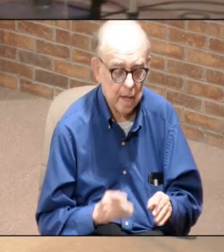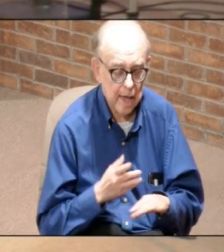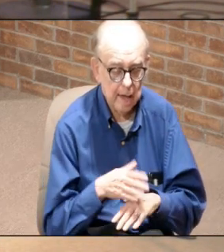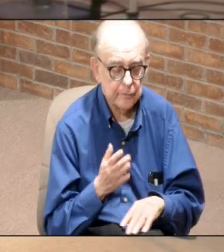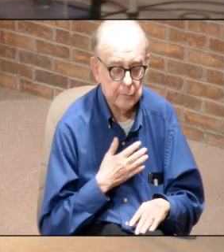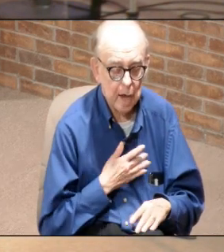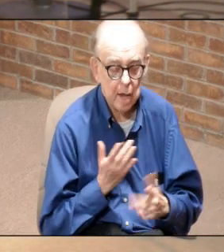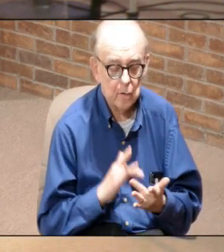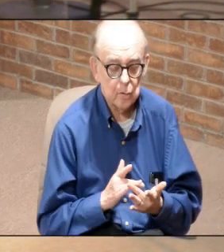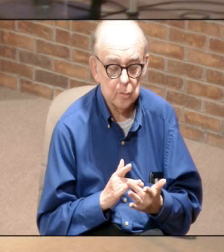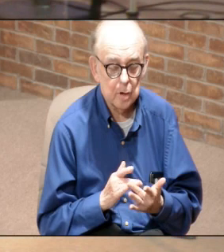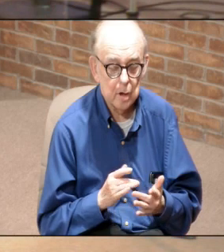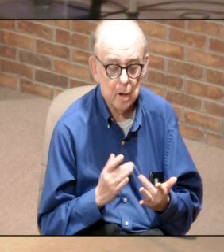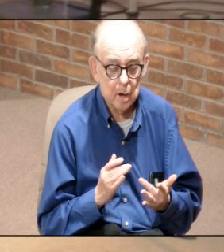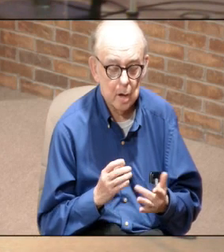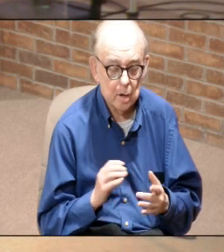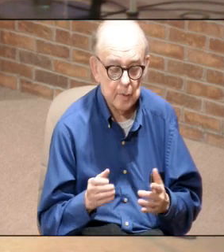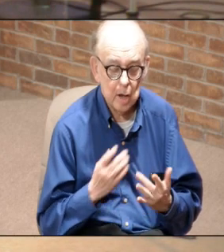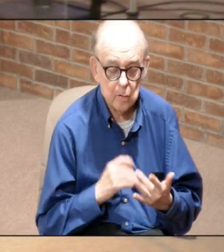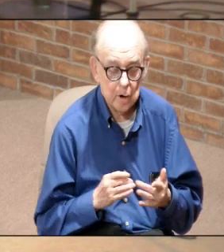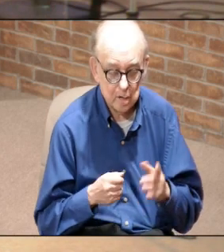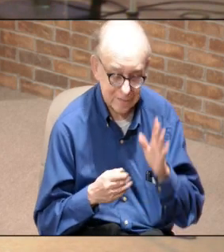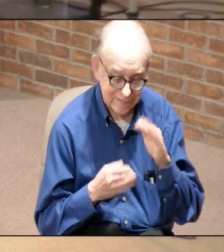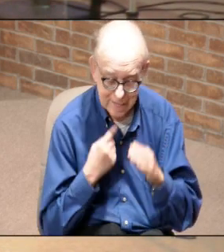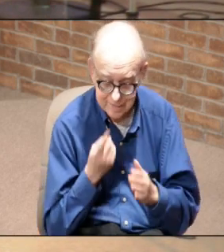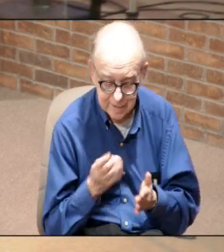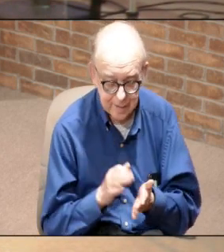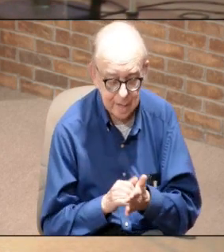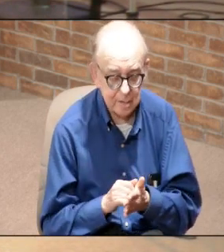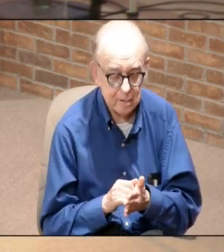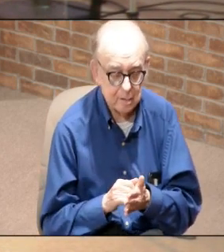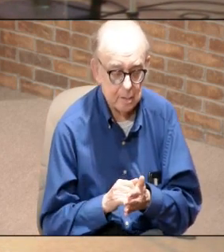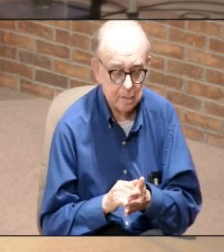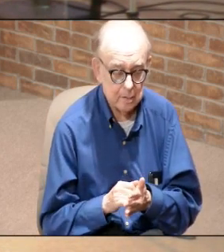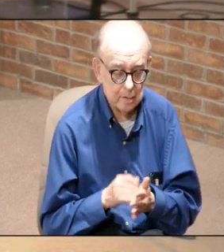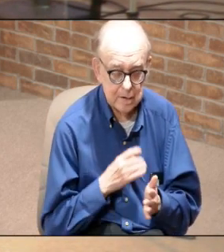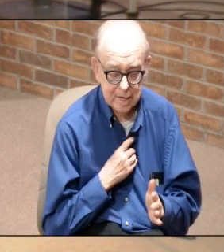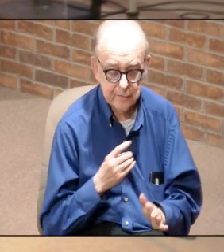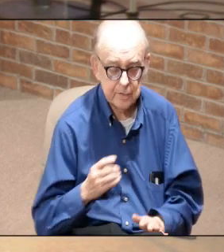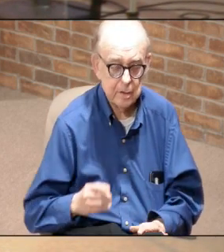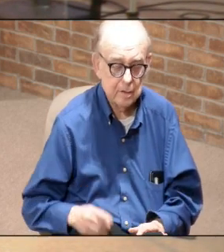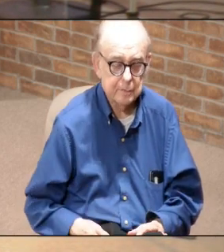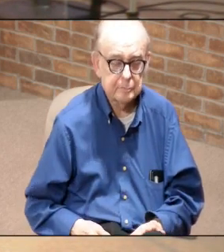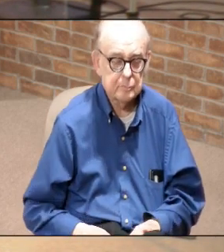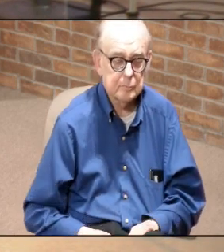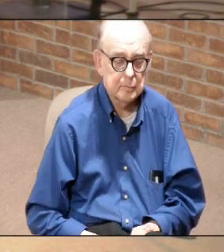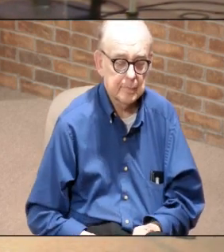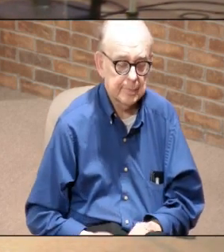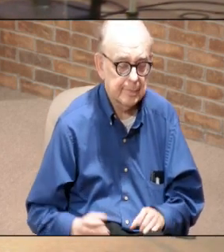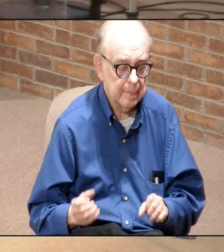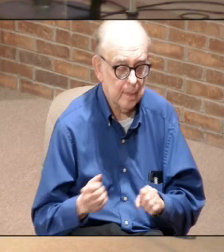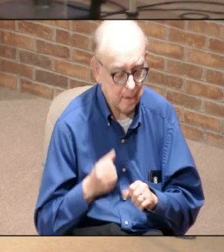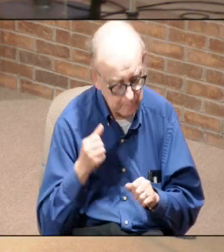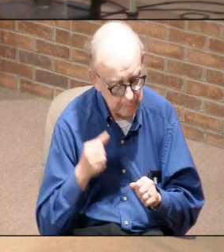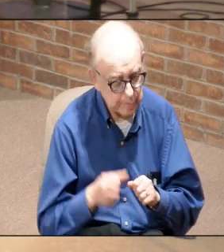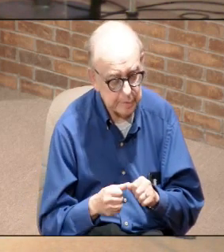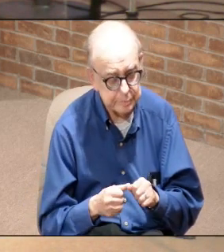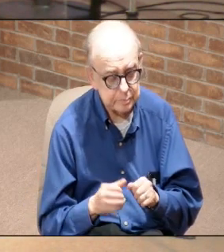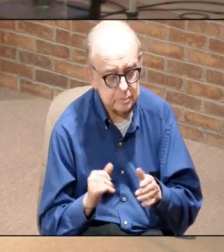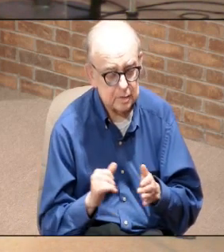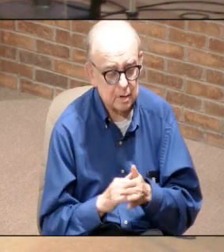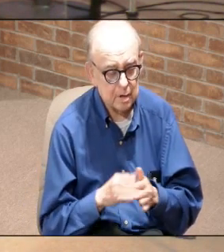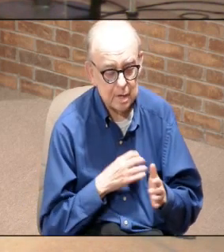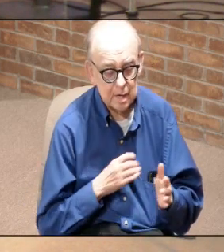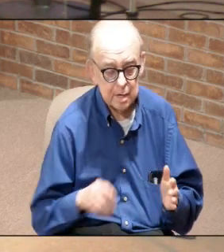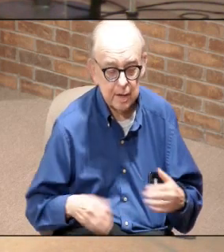heart. And this, ladies and gentlemen, was David. You got to remember, he had